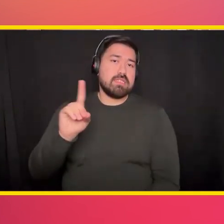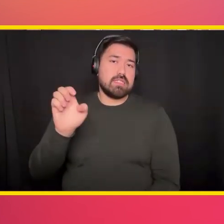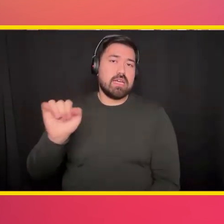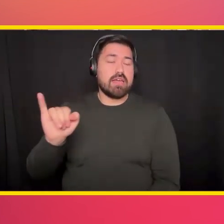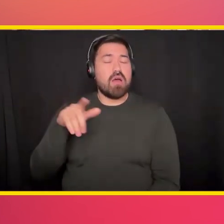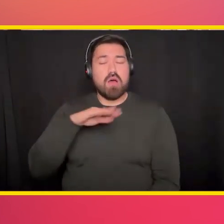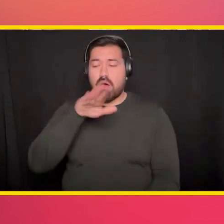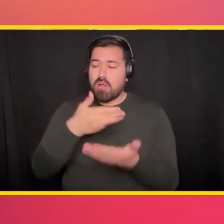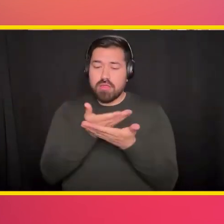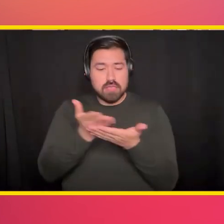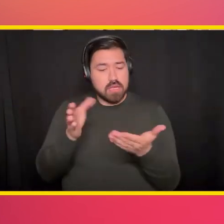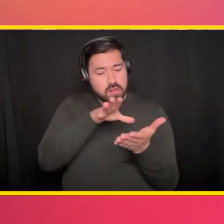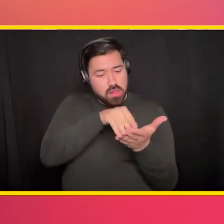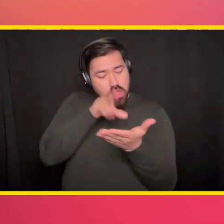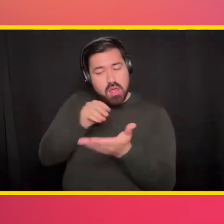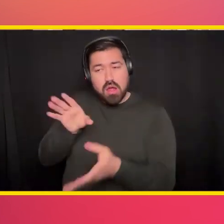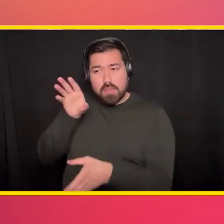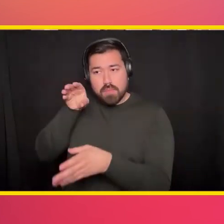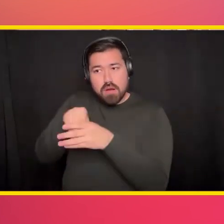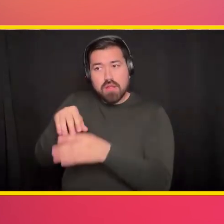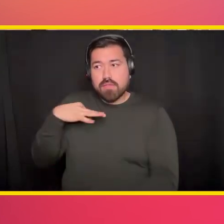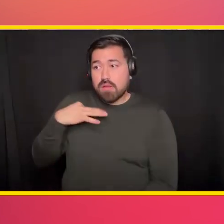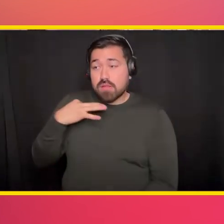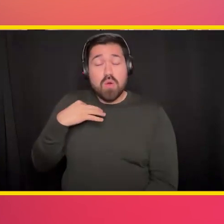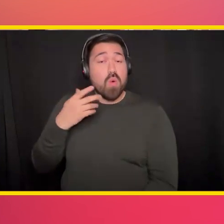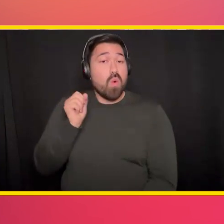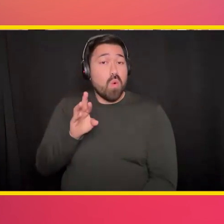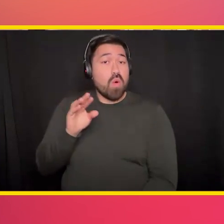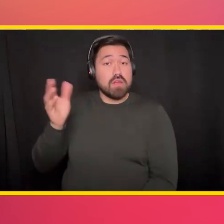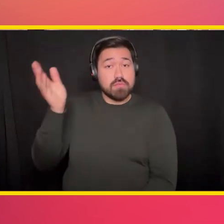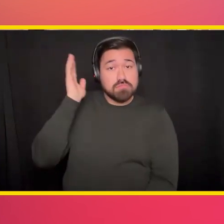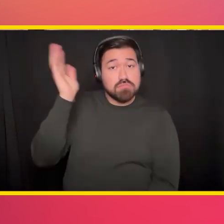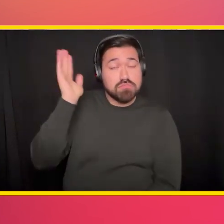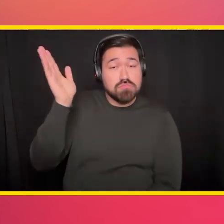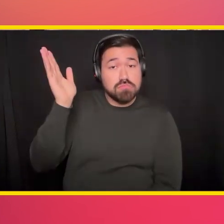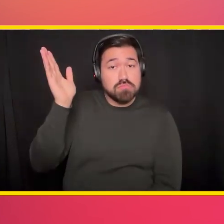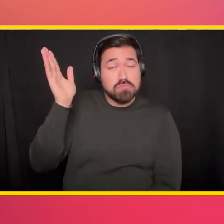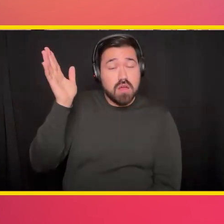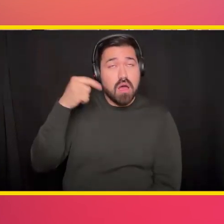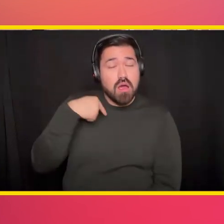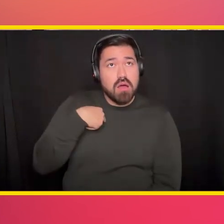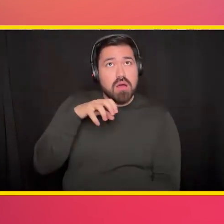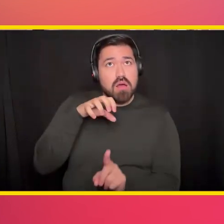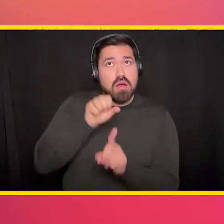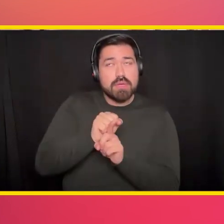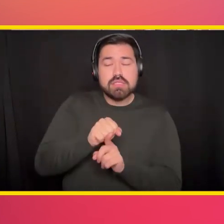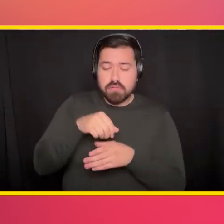learned from, participated in, or facilitated myself, because I caught myself